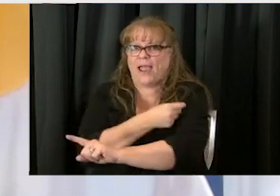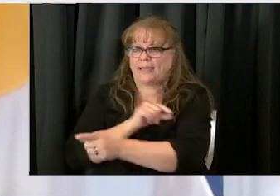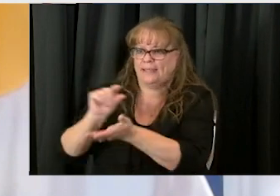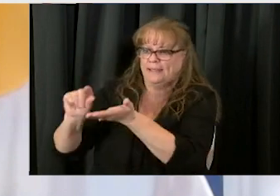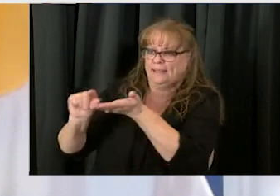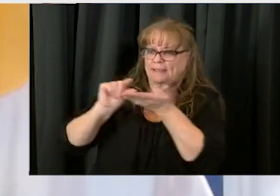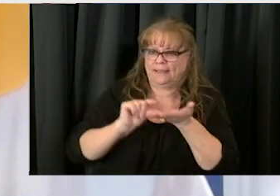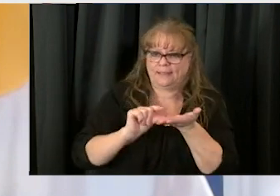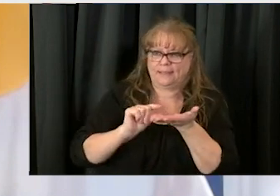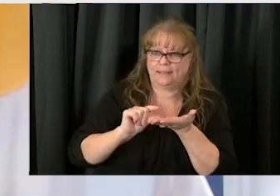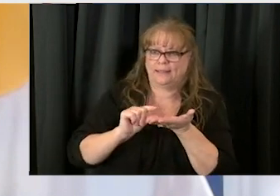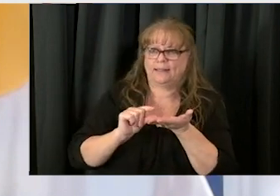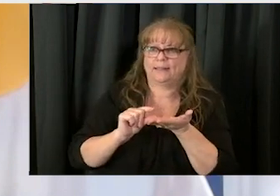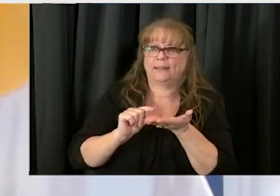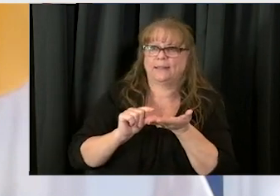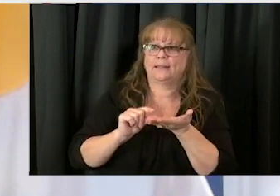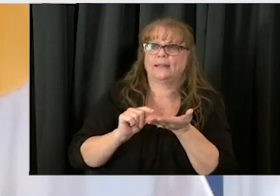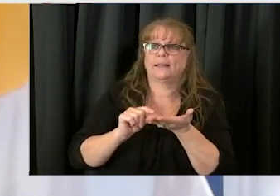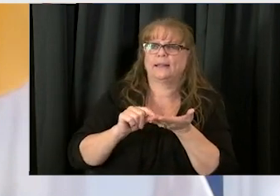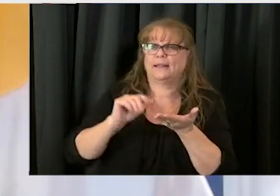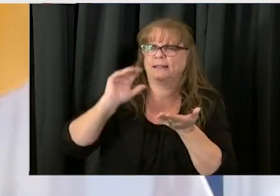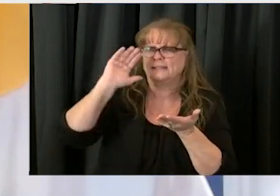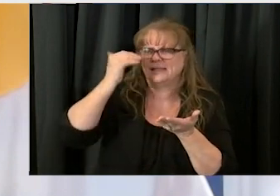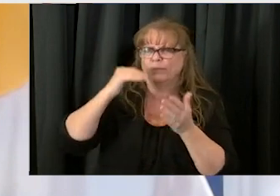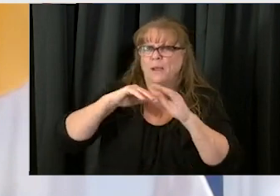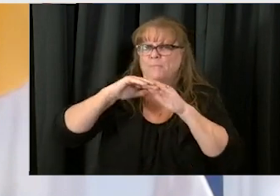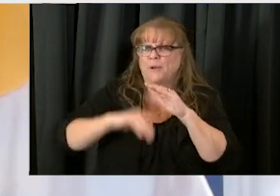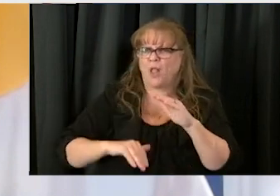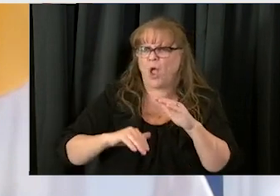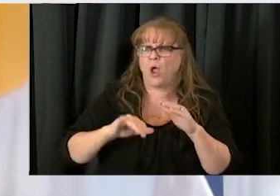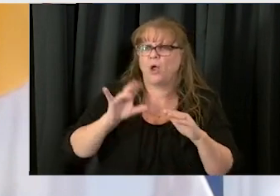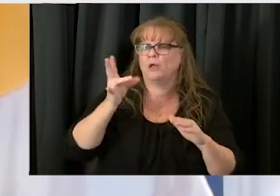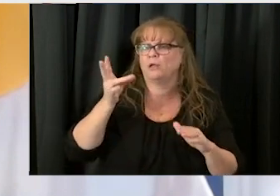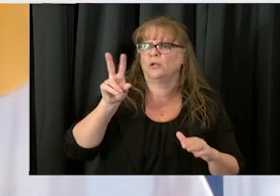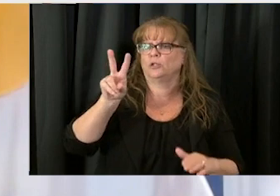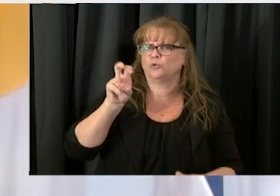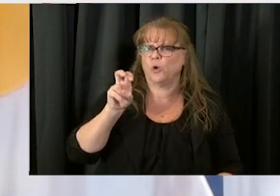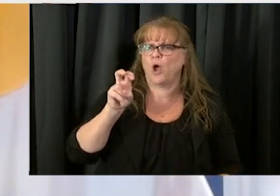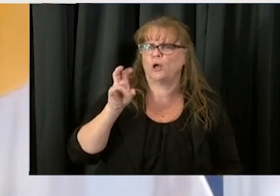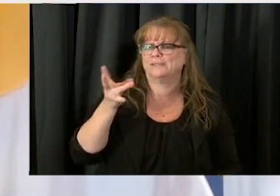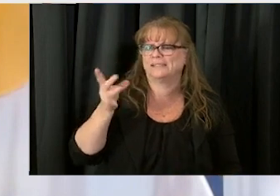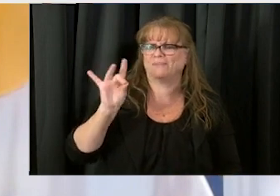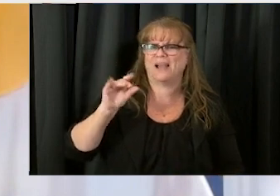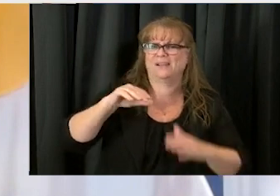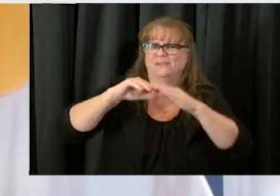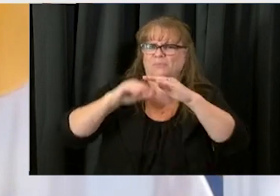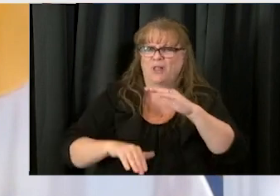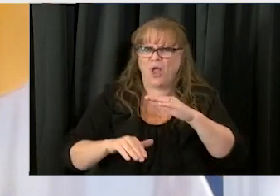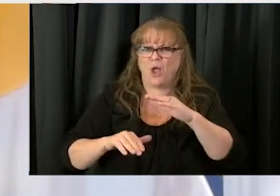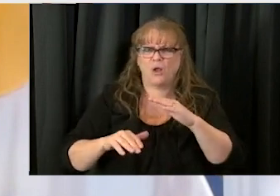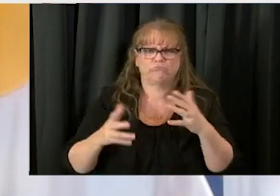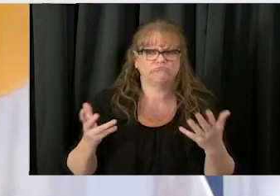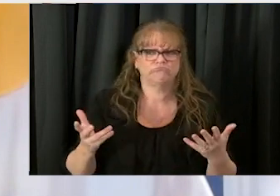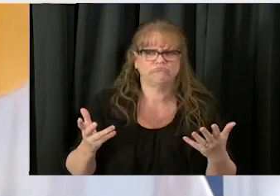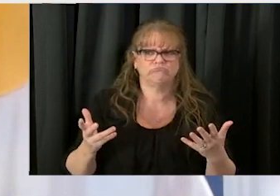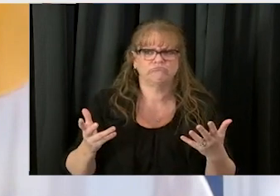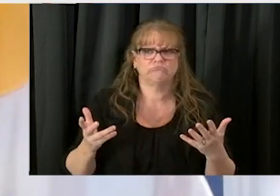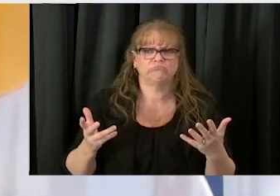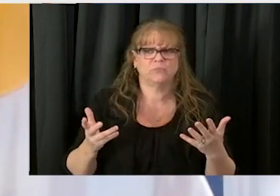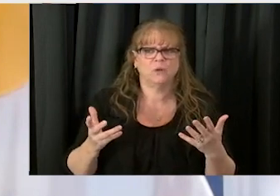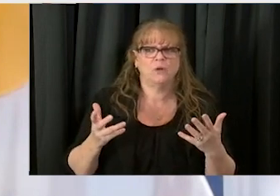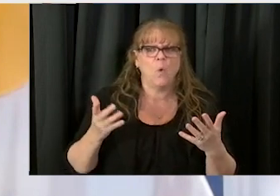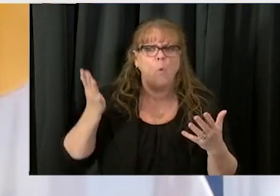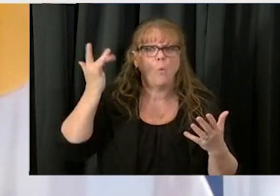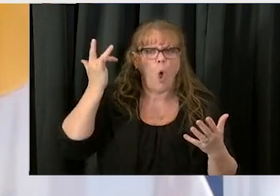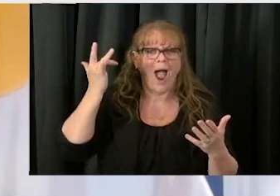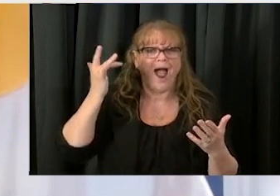CDPHE expected to receive by the end of last week. Can you tell me why that number is lower than what was expected?